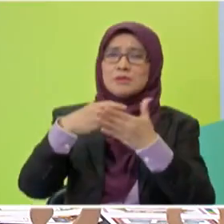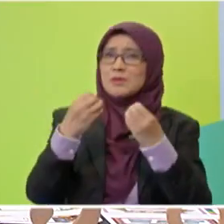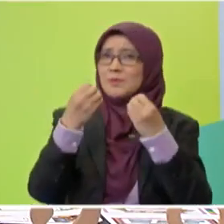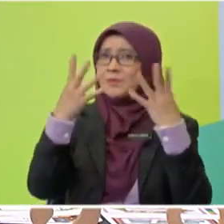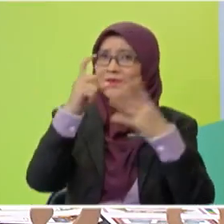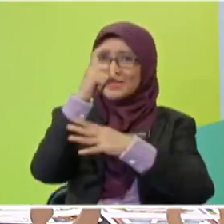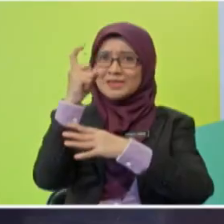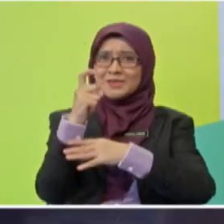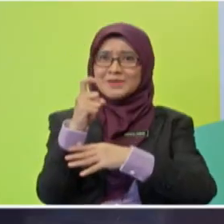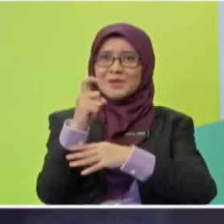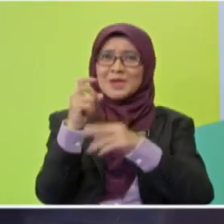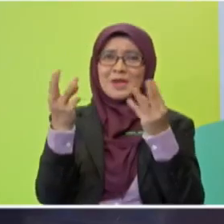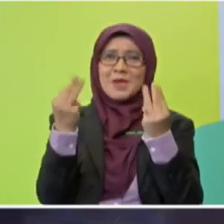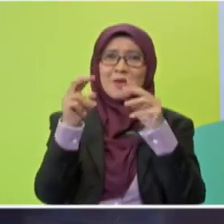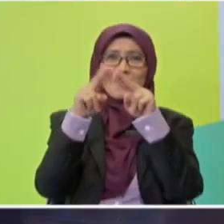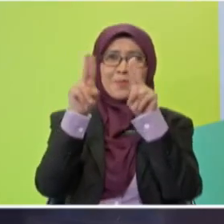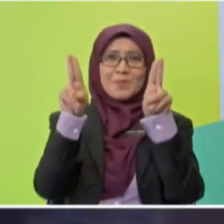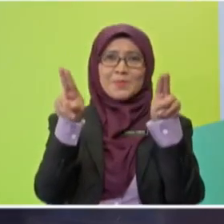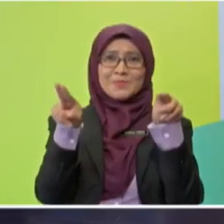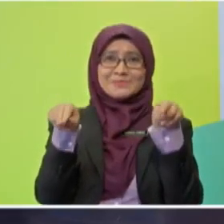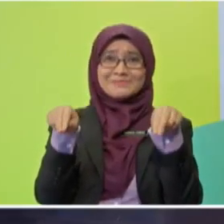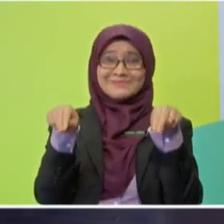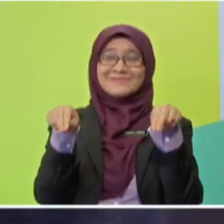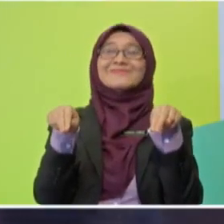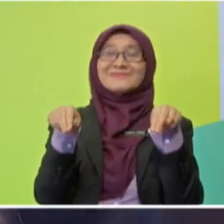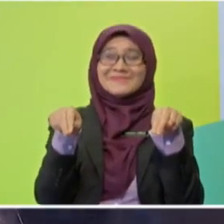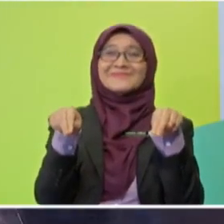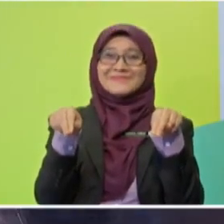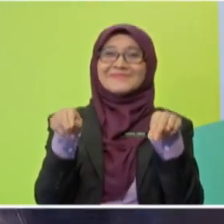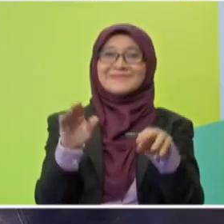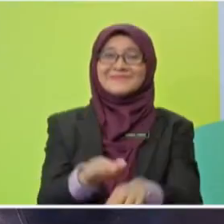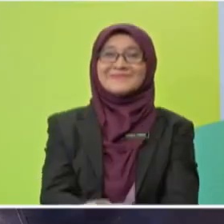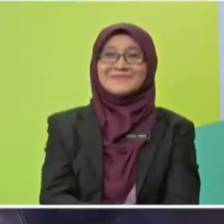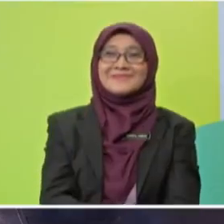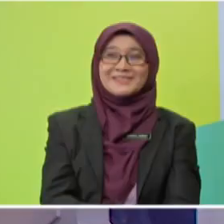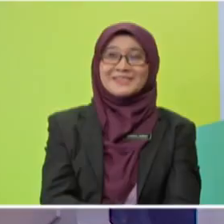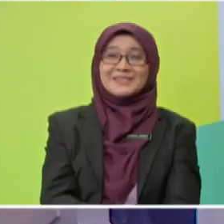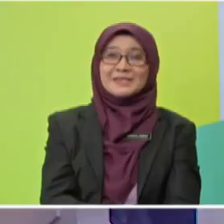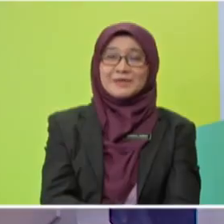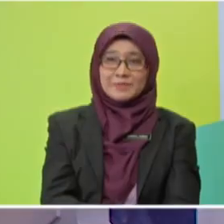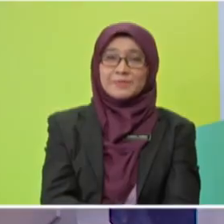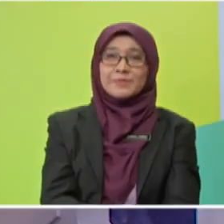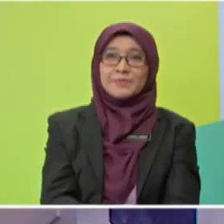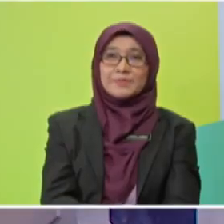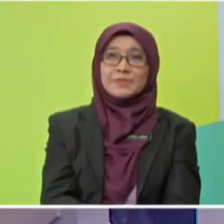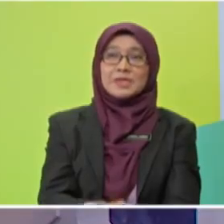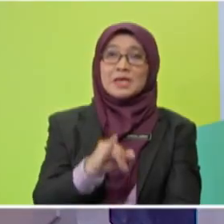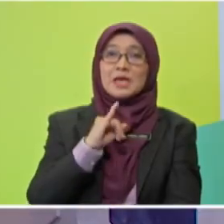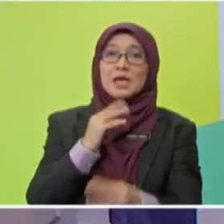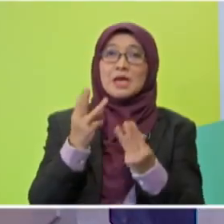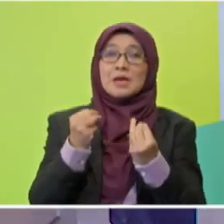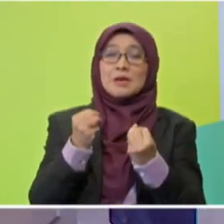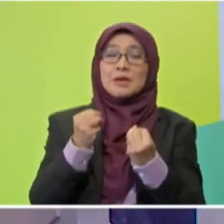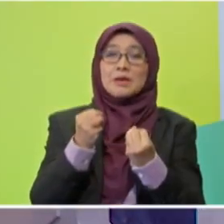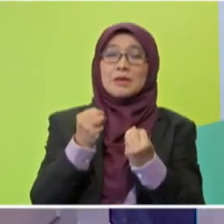you right now. Are you going to test us, Teacher Khalai? Yes, of course. Woo. Okay. Okay, before that, Hanif, I would like to ask you, throw